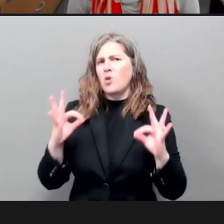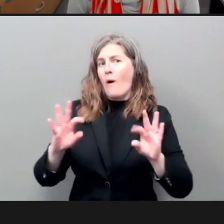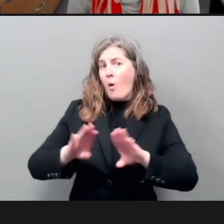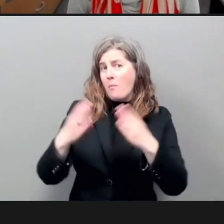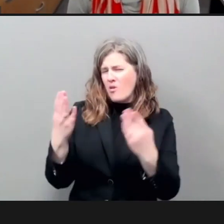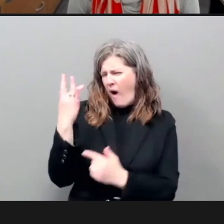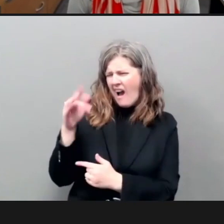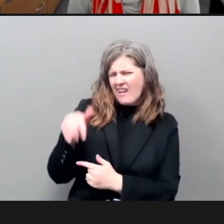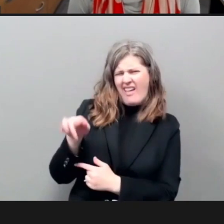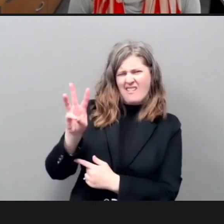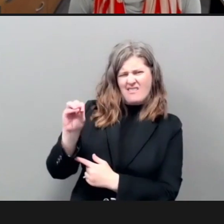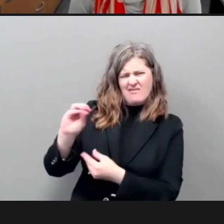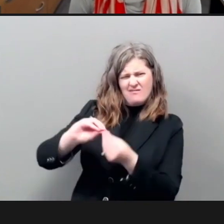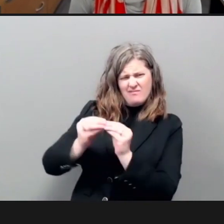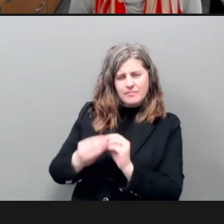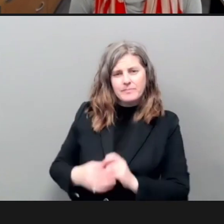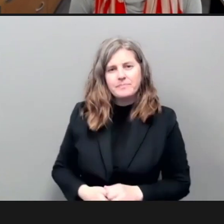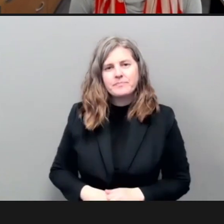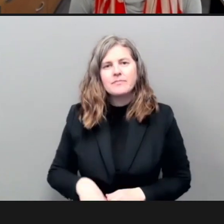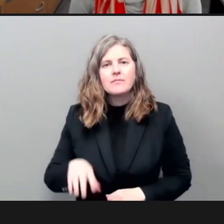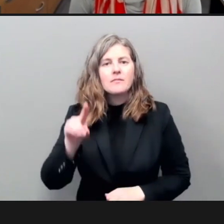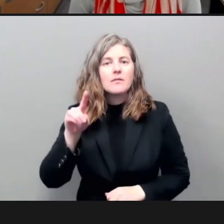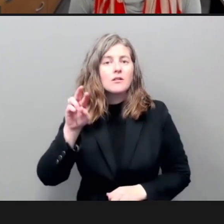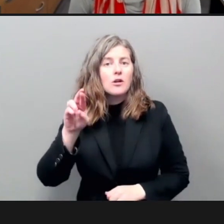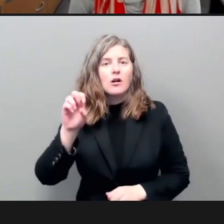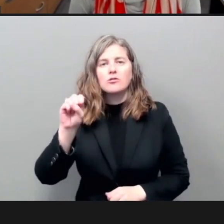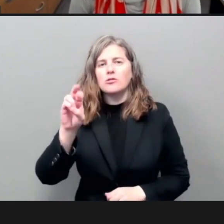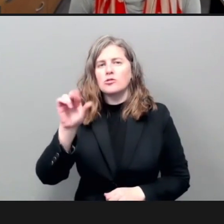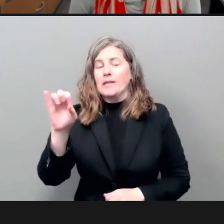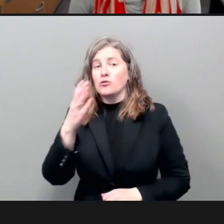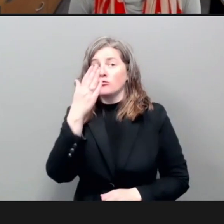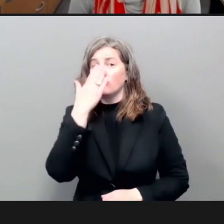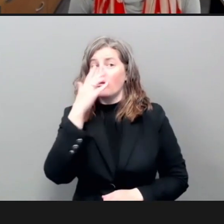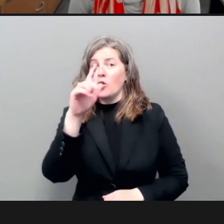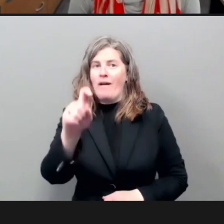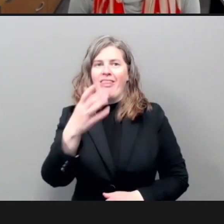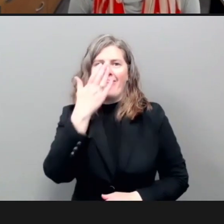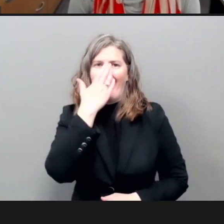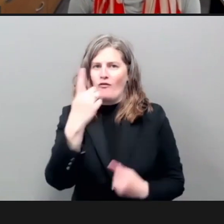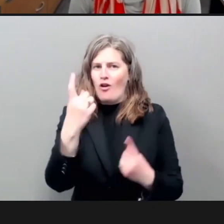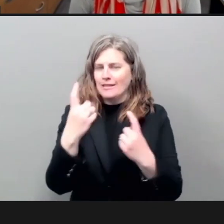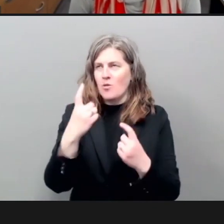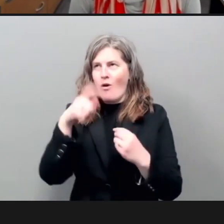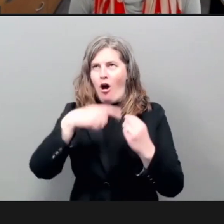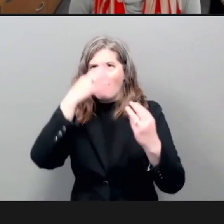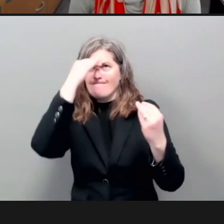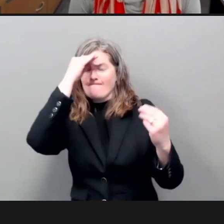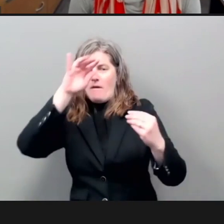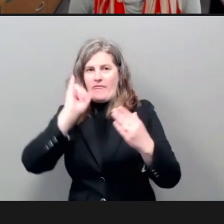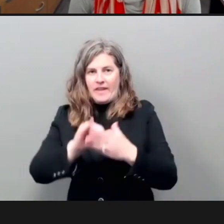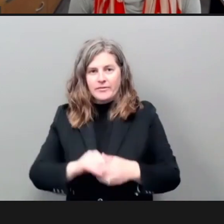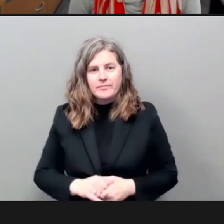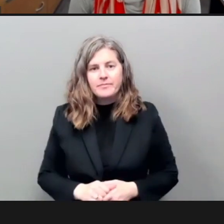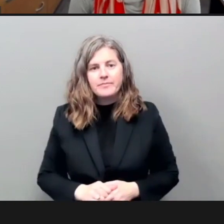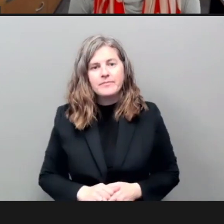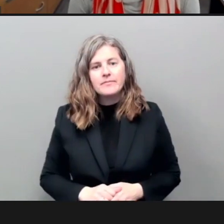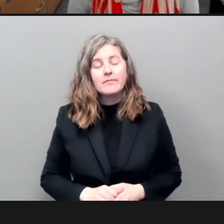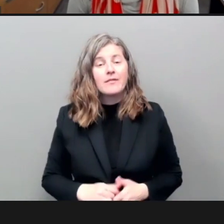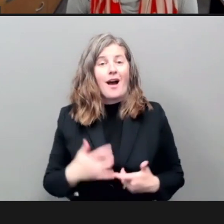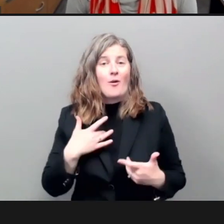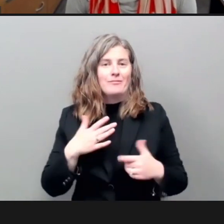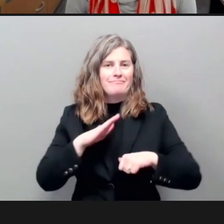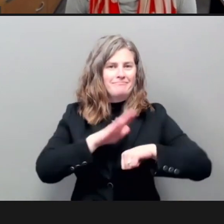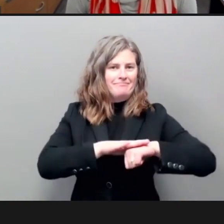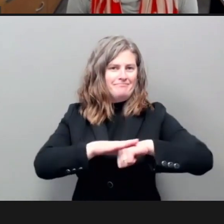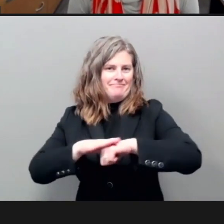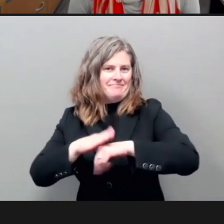open. Yeah, and Matt, thanks for the question, because it's one that's on everyone's minds. And as usual, I'll start with a few caveats